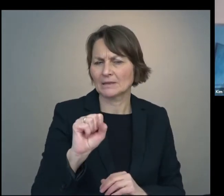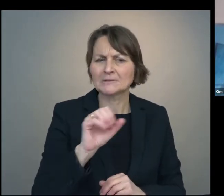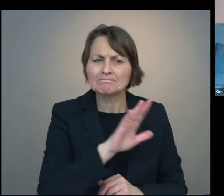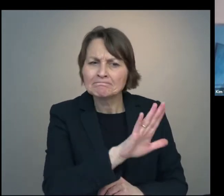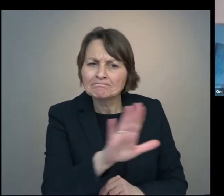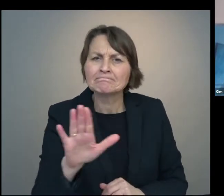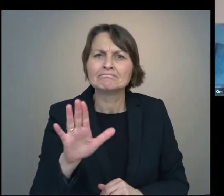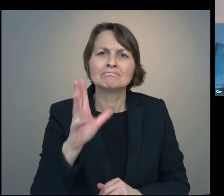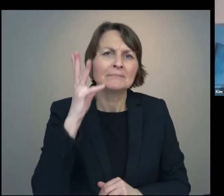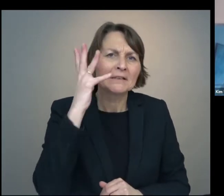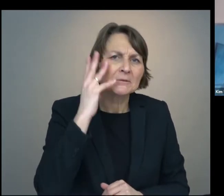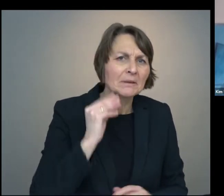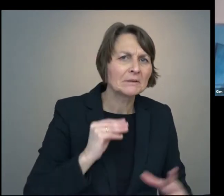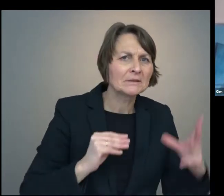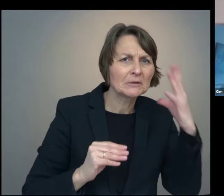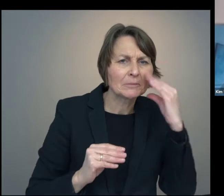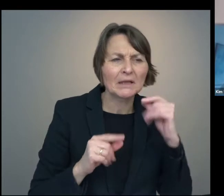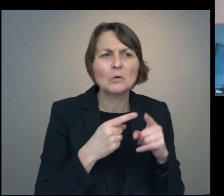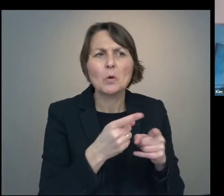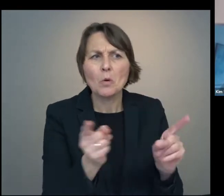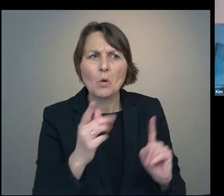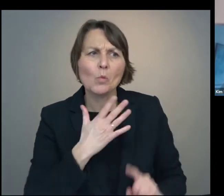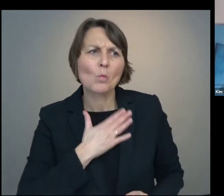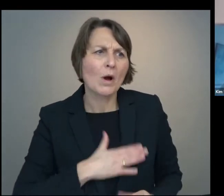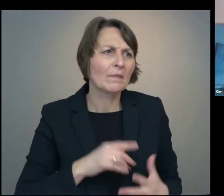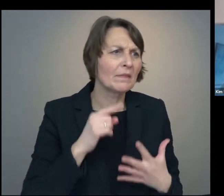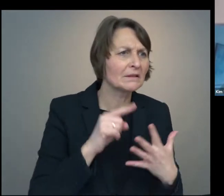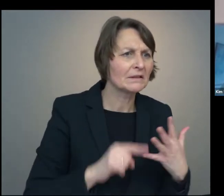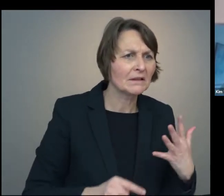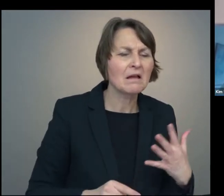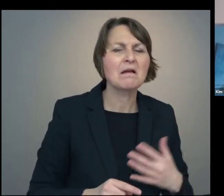the user experience of the CMSs, and